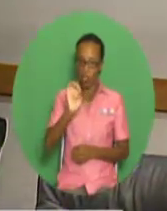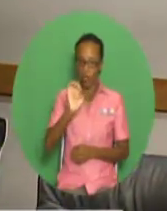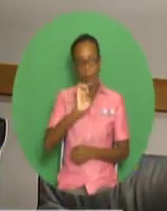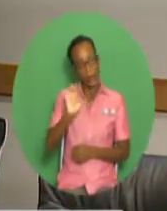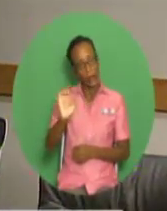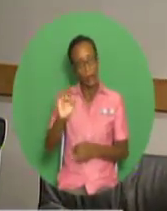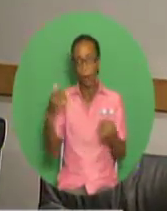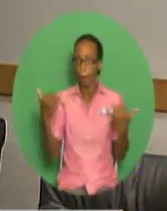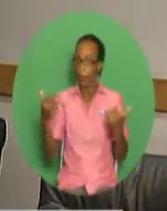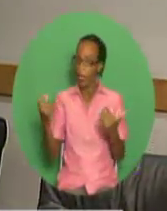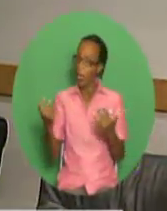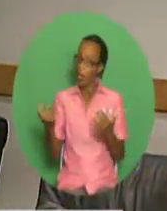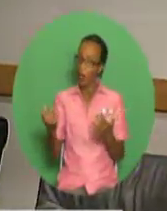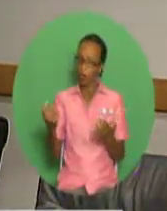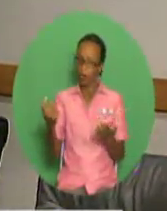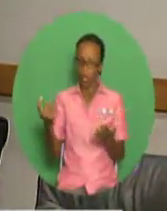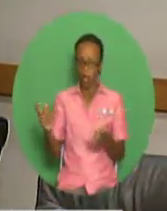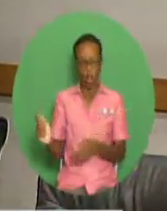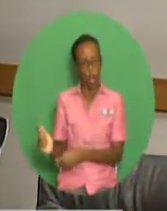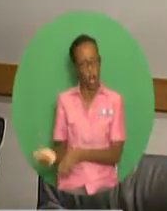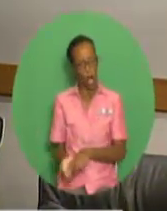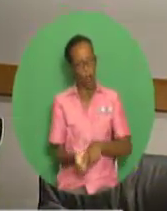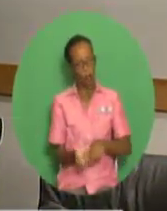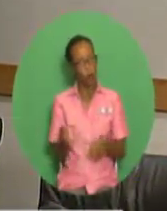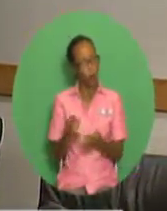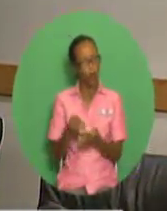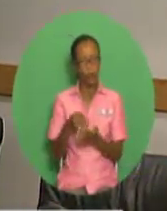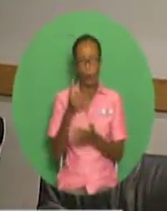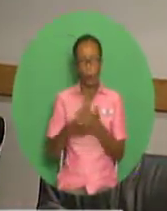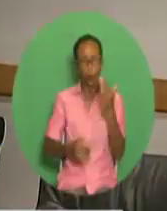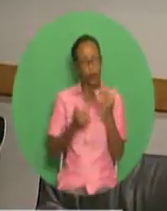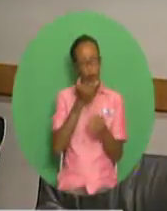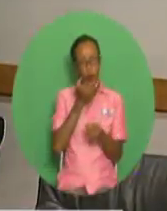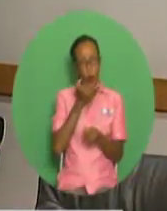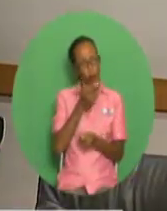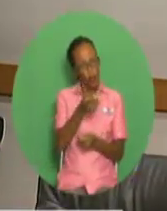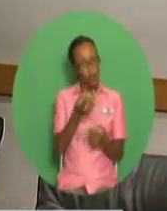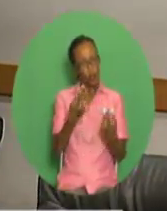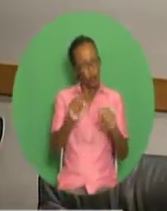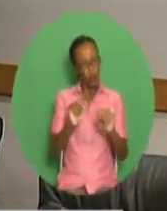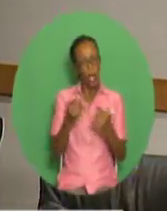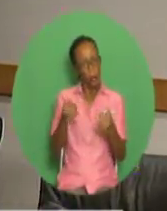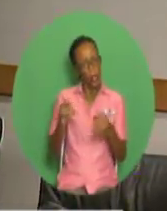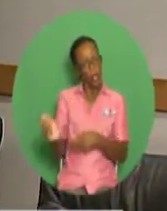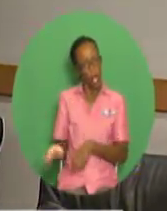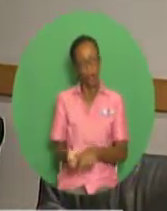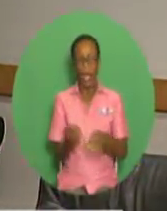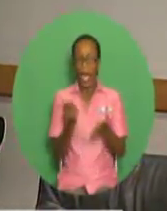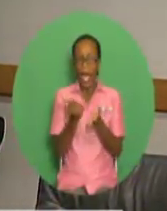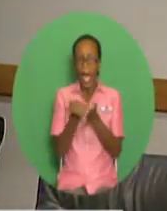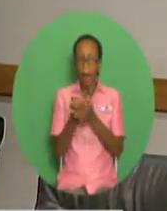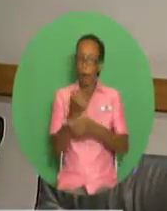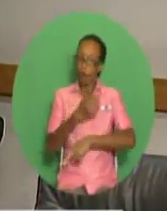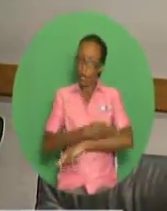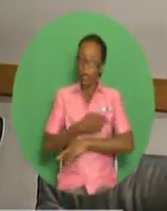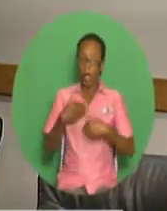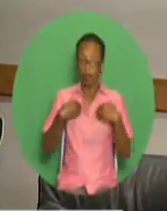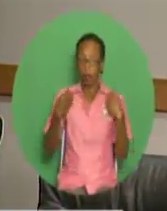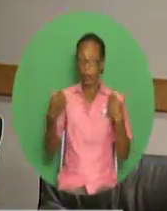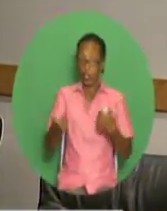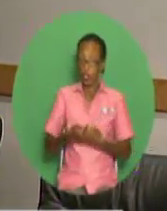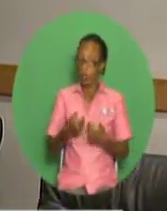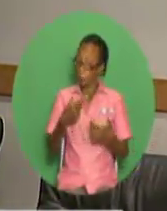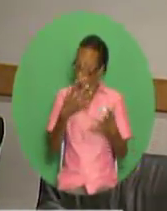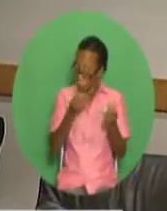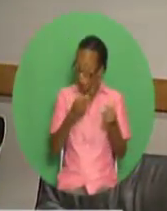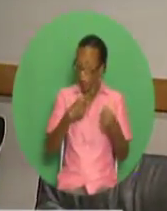game all the time. So I don't know if they're afraid. I recommend that you all try it. It's a very, very relaxing game. It's challenging. If you want me to organize,